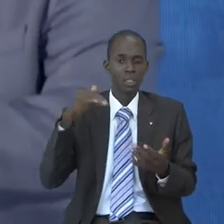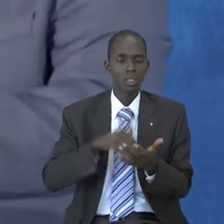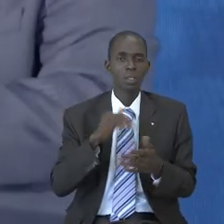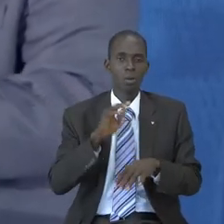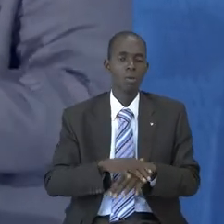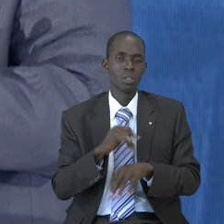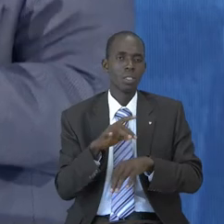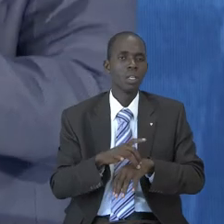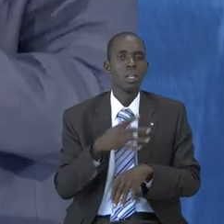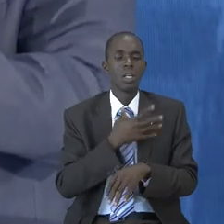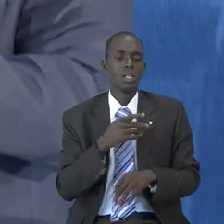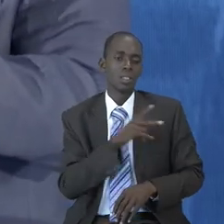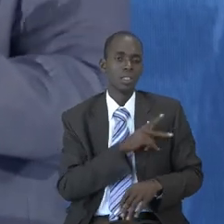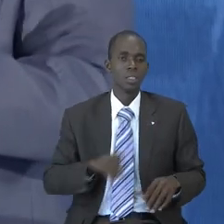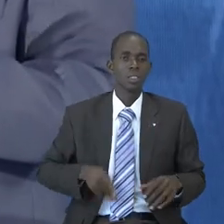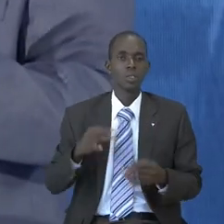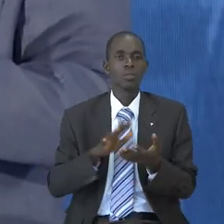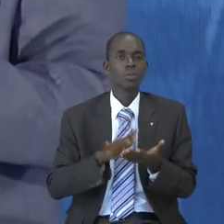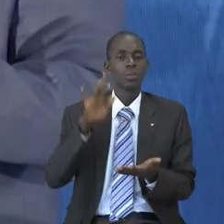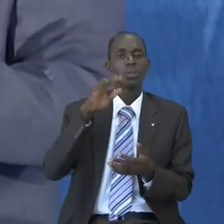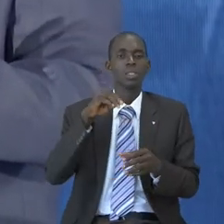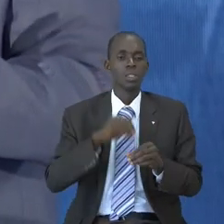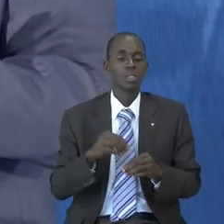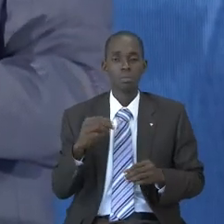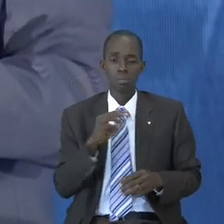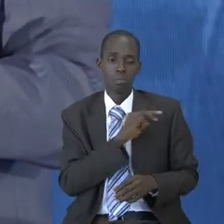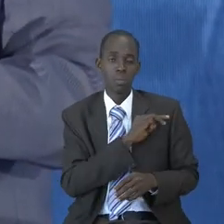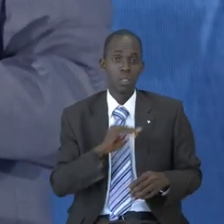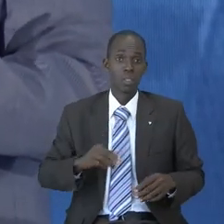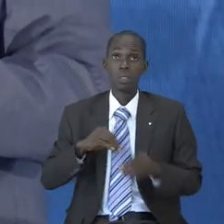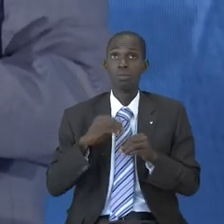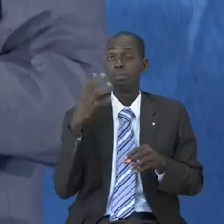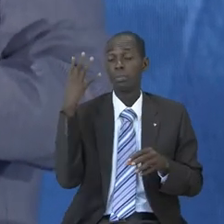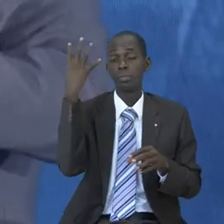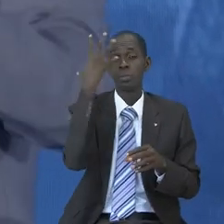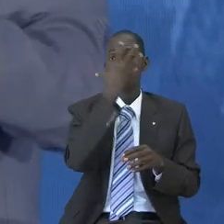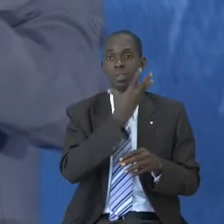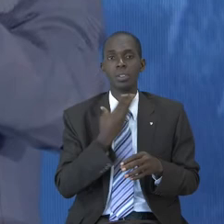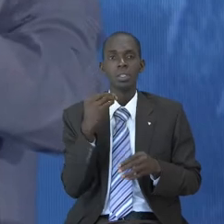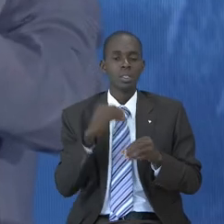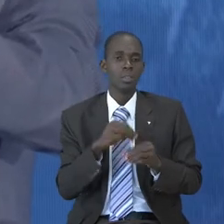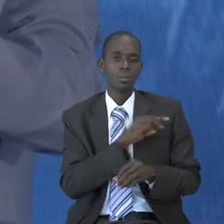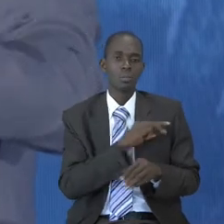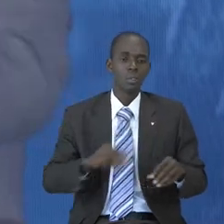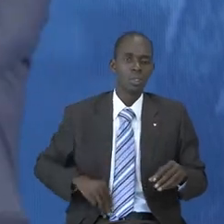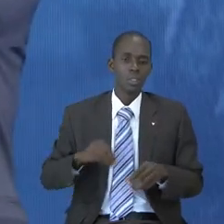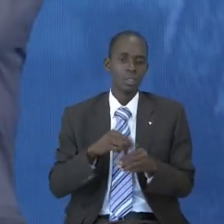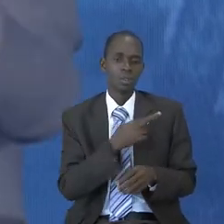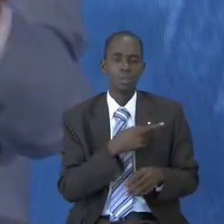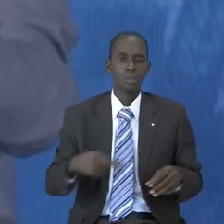earth. And the King of Glory in majesty, the King of Glory in royalty, the King of Glory